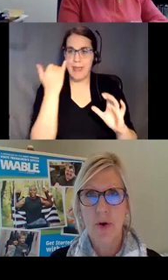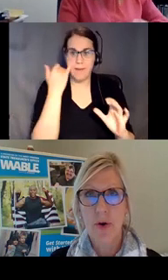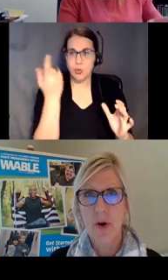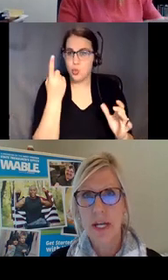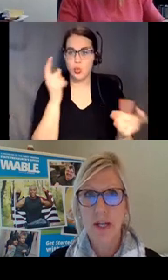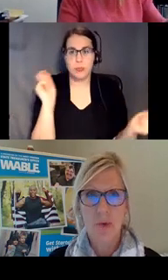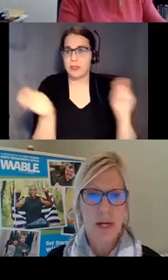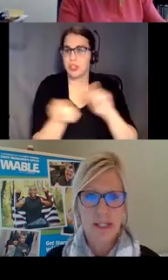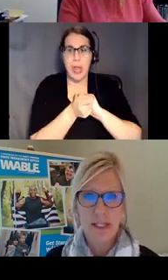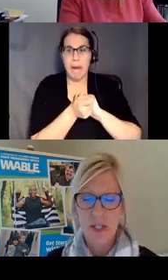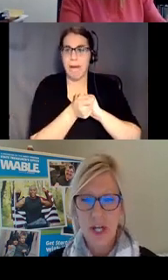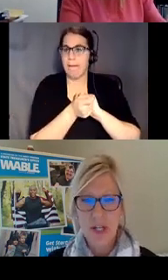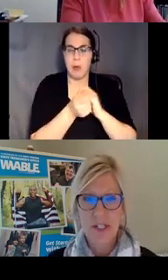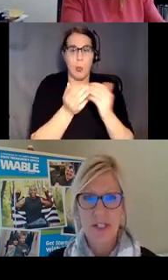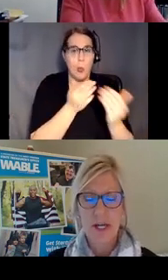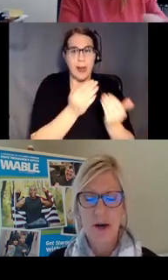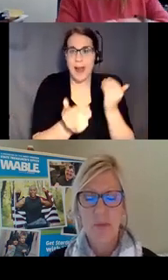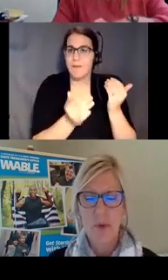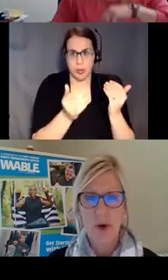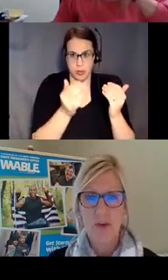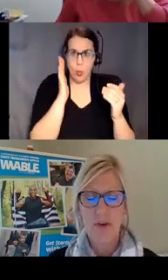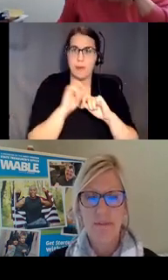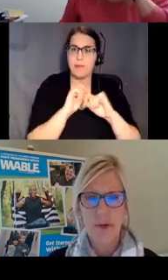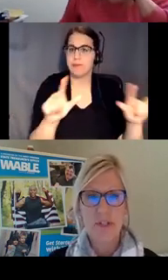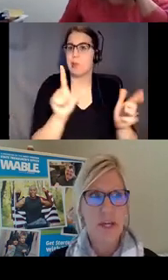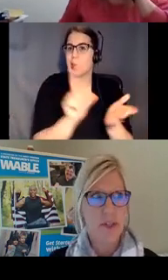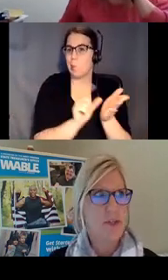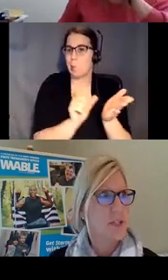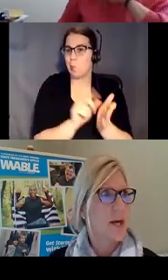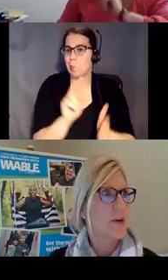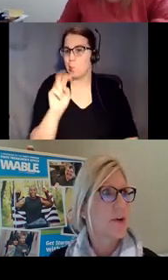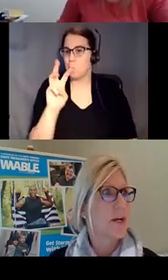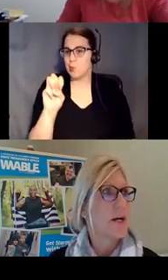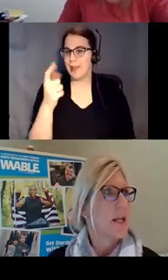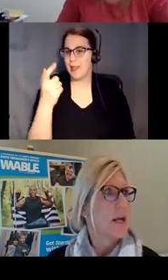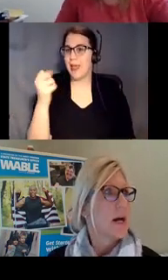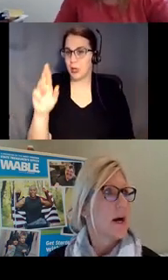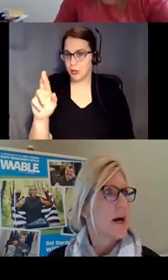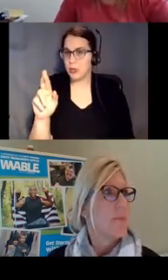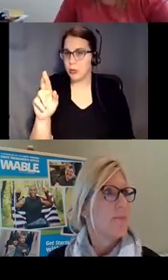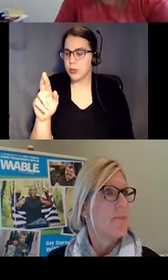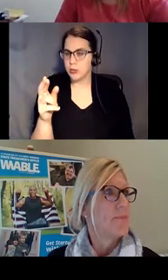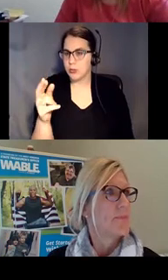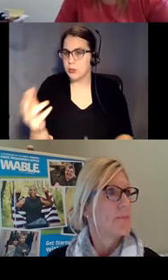may occur on an annual basis, any changes. We notify folks via the newsletter.